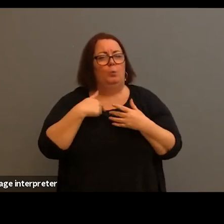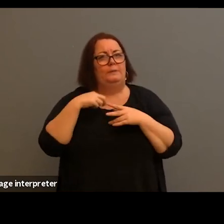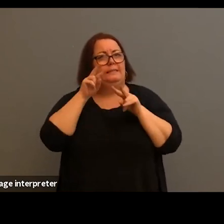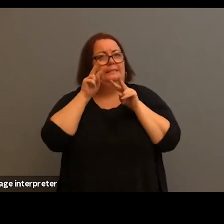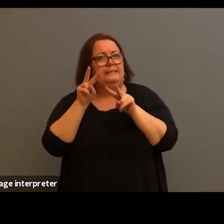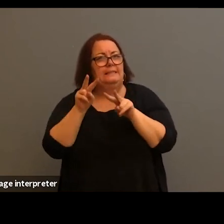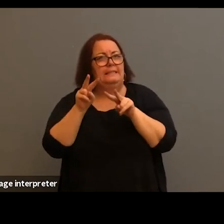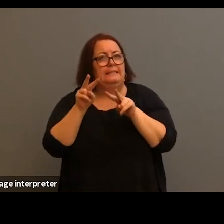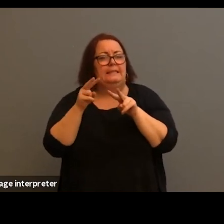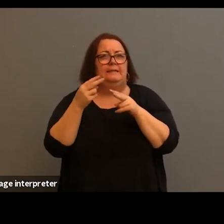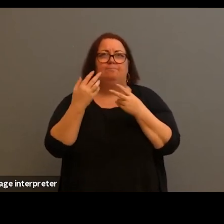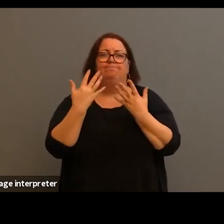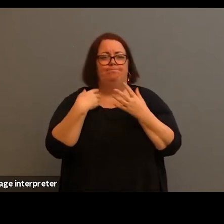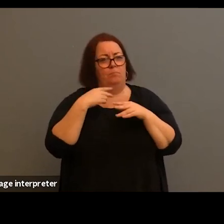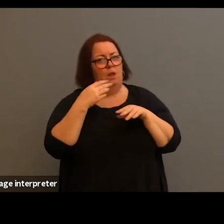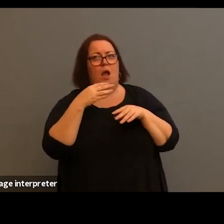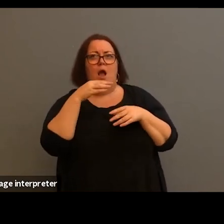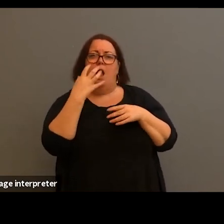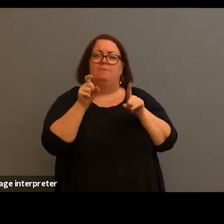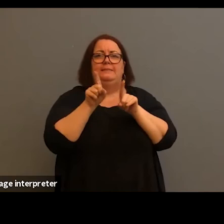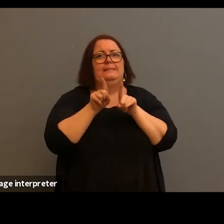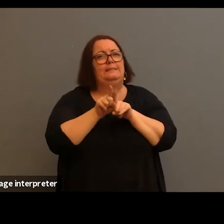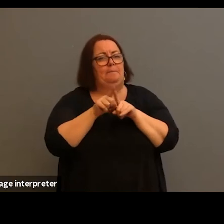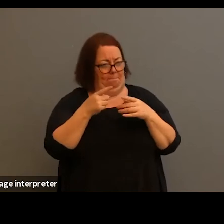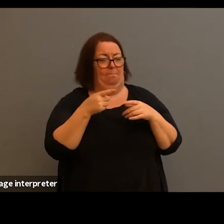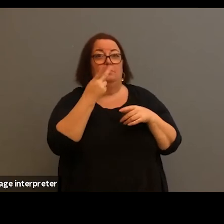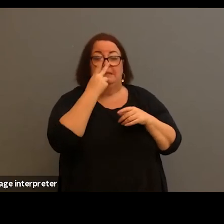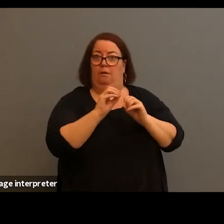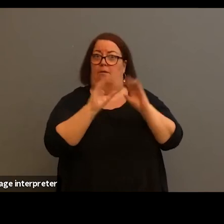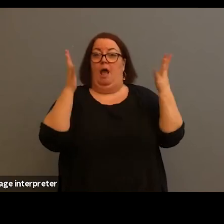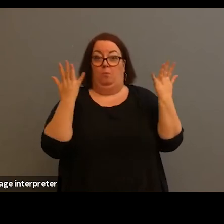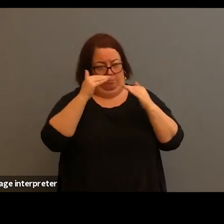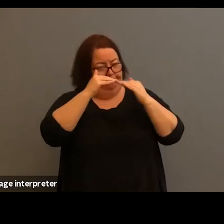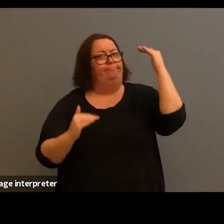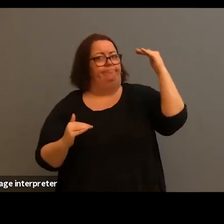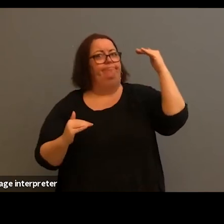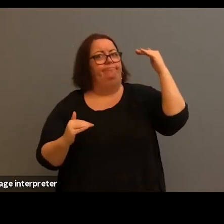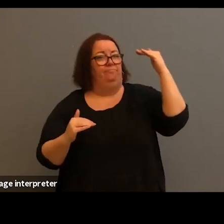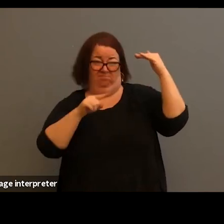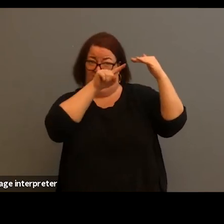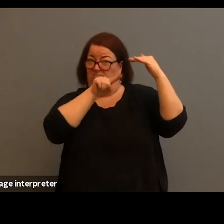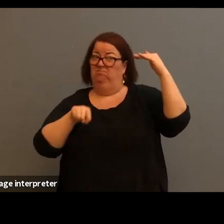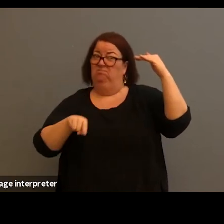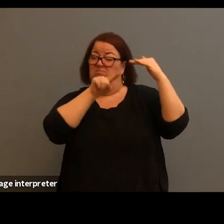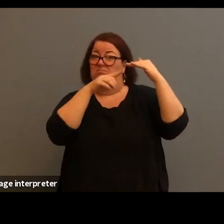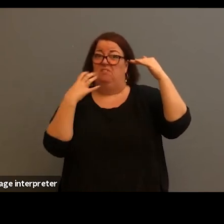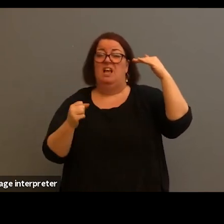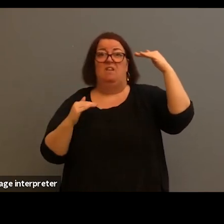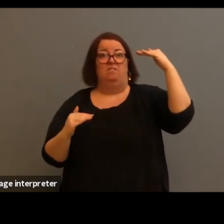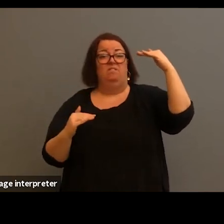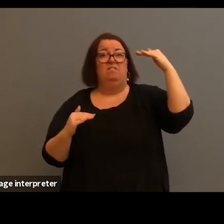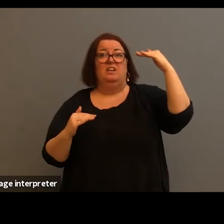with and without disabilities. When it comes to employment, we are at European level, the averages